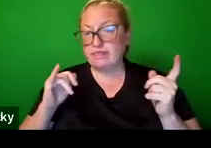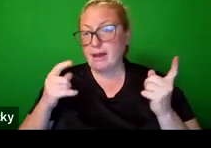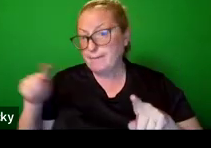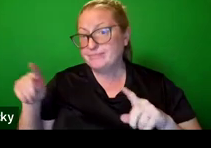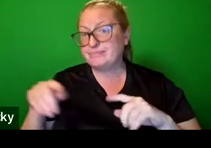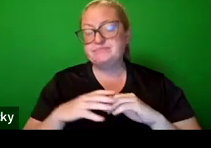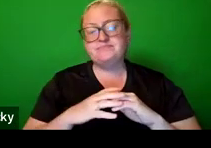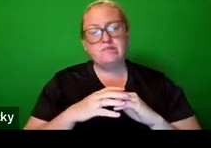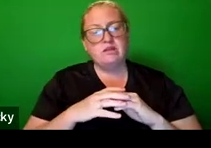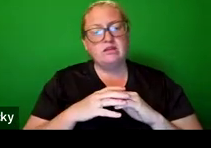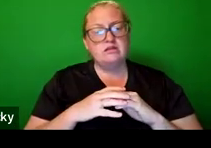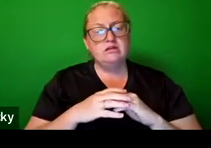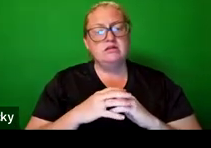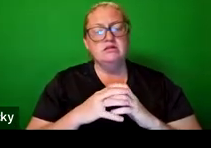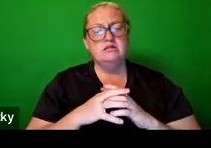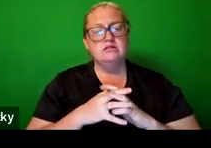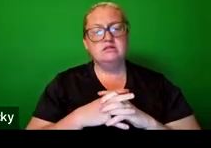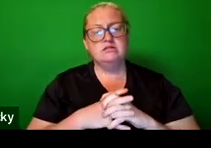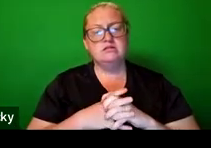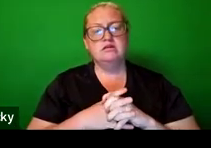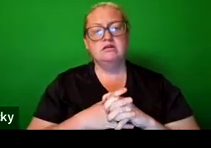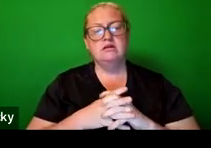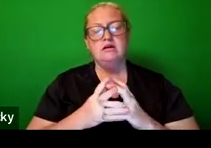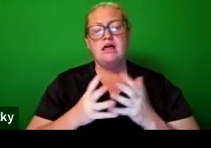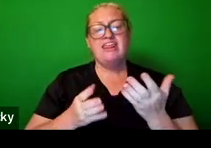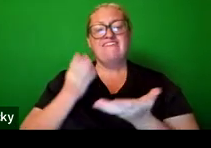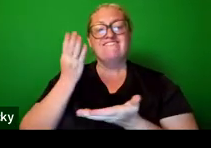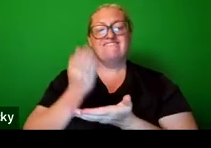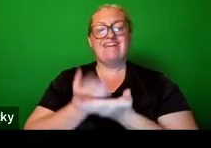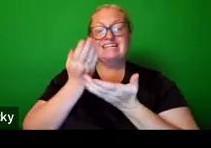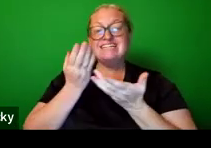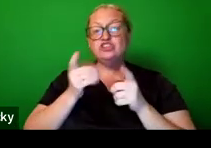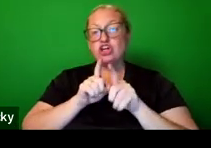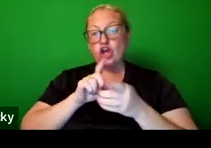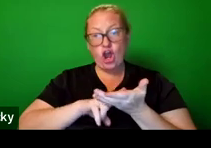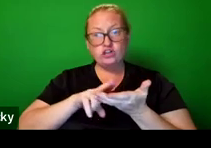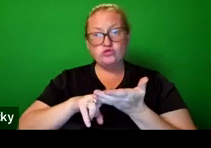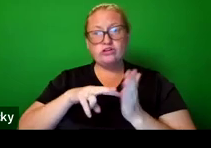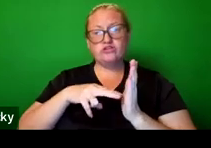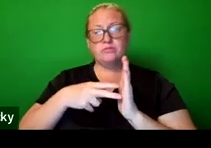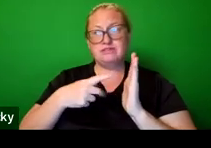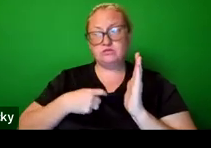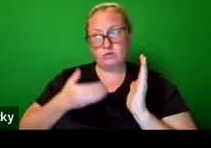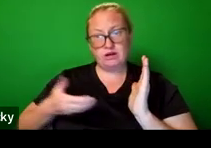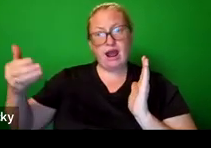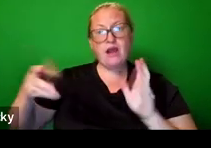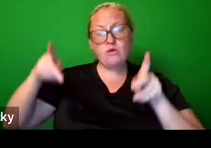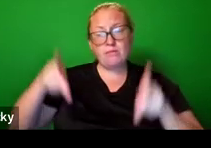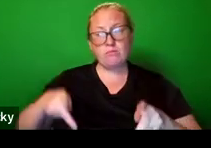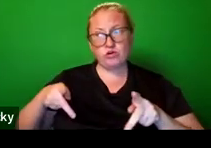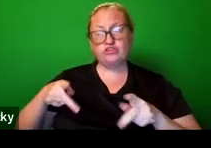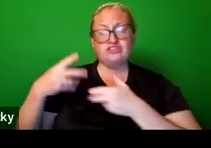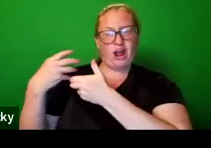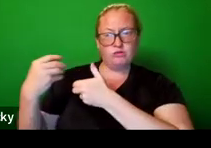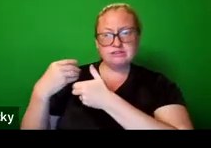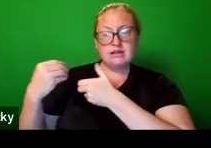And so the validation contractor would again be, you know, hiring someone from the outside to come in to